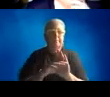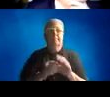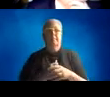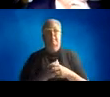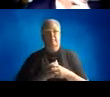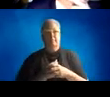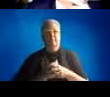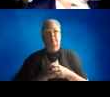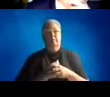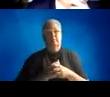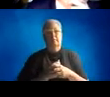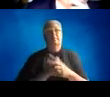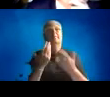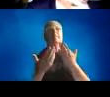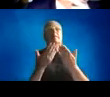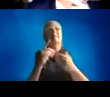lot.